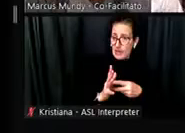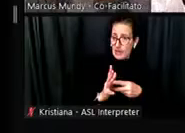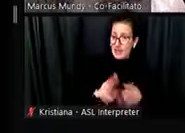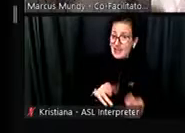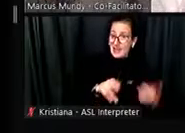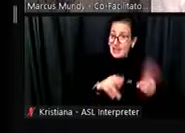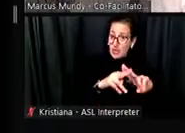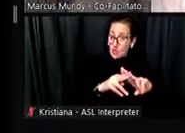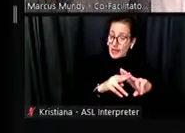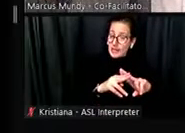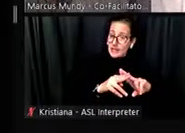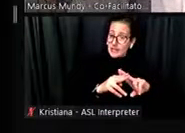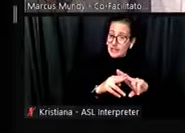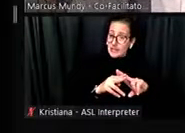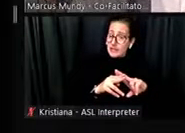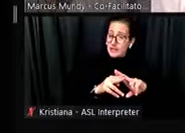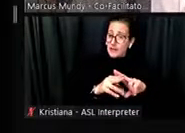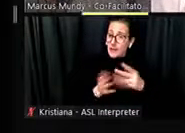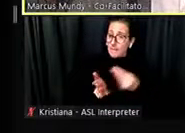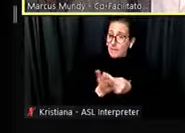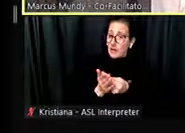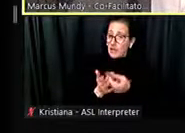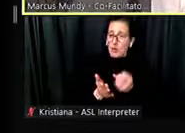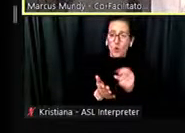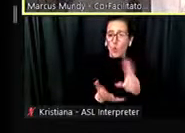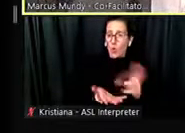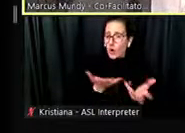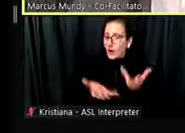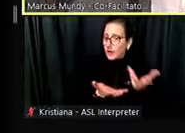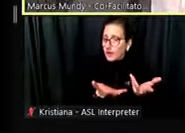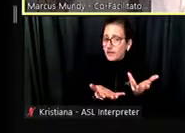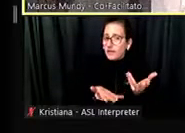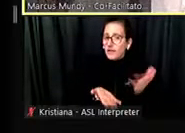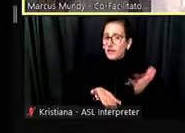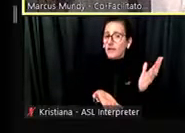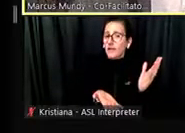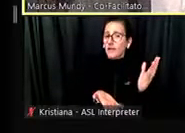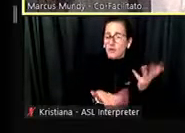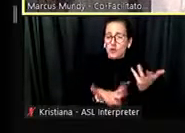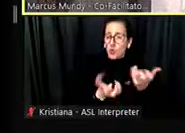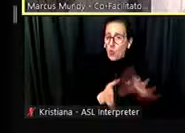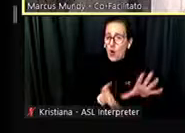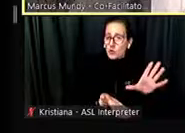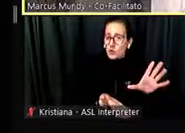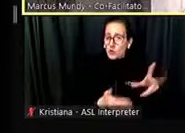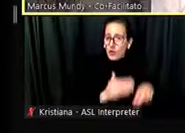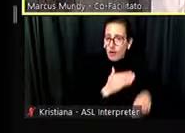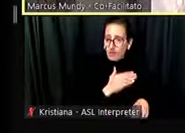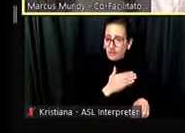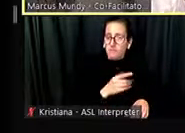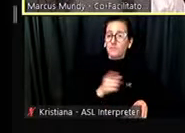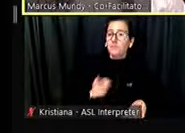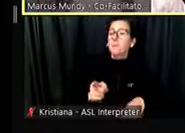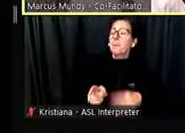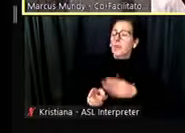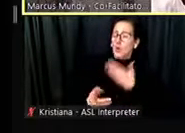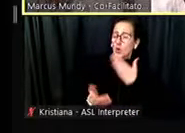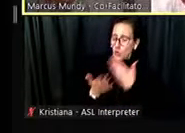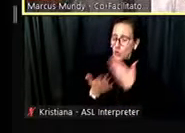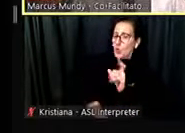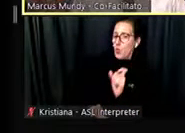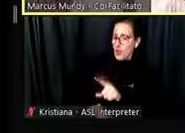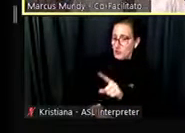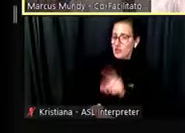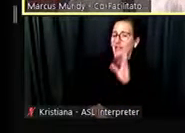for discussion even to decrease? Funny they should ask, because that is going to be the next section. Right now, the answer